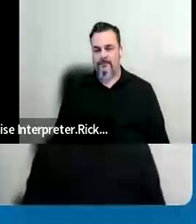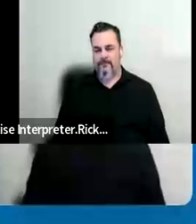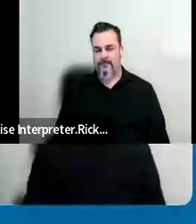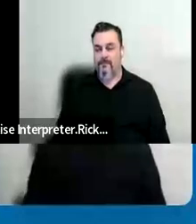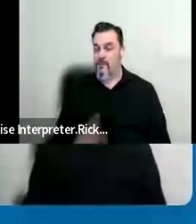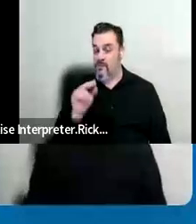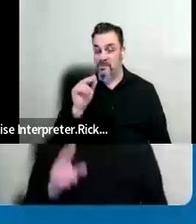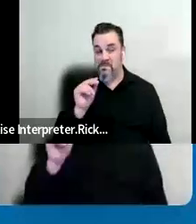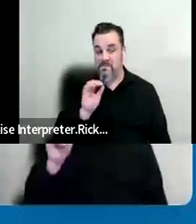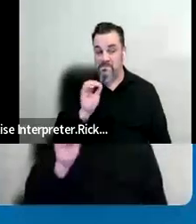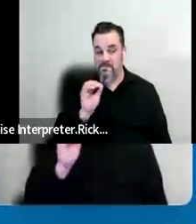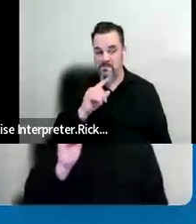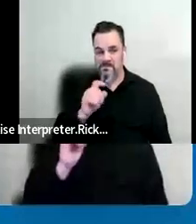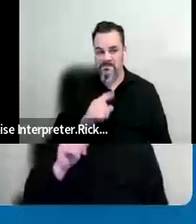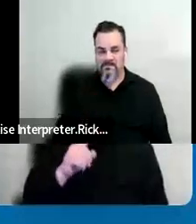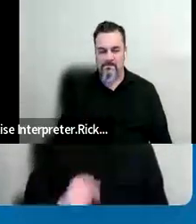No questions?